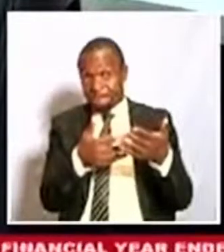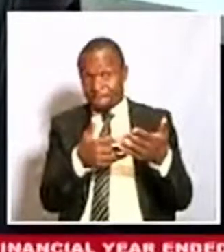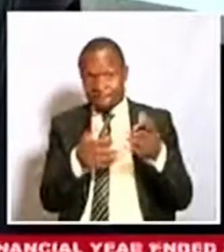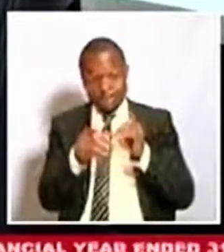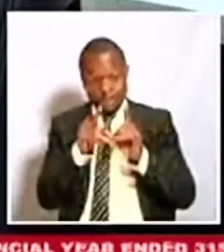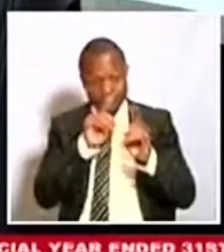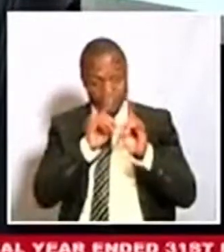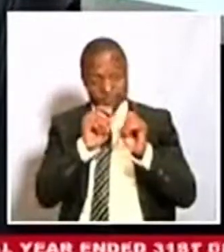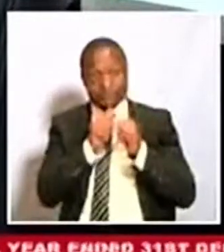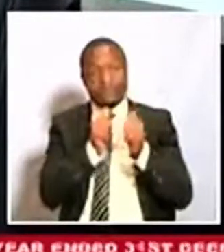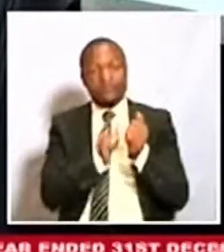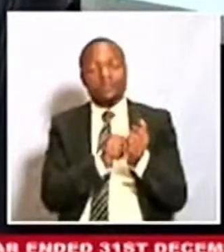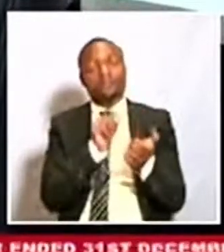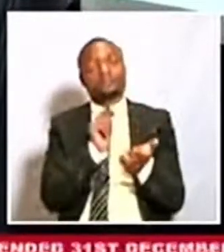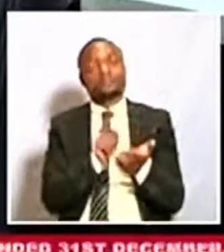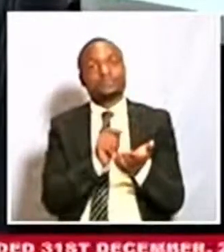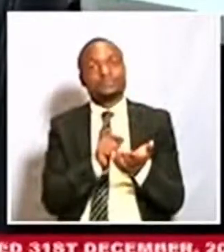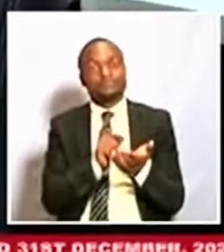to.